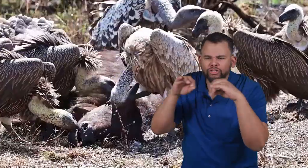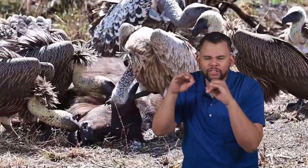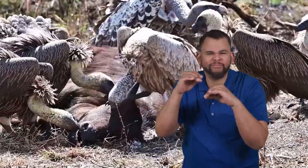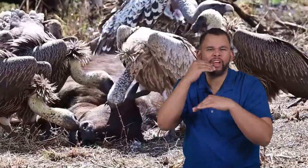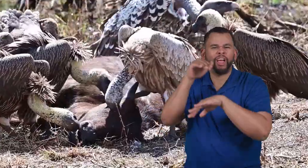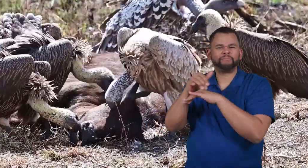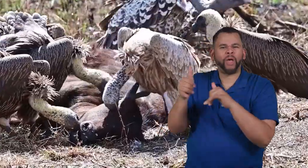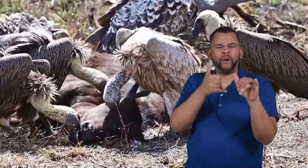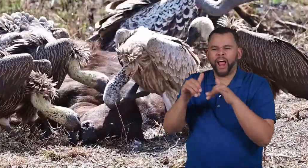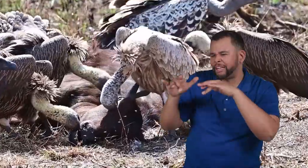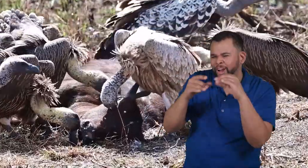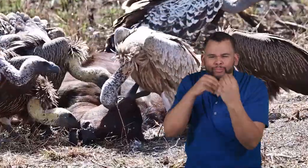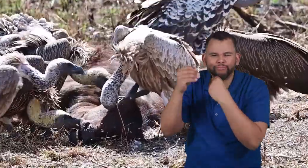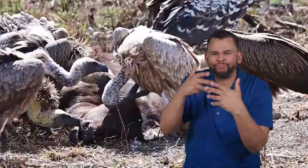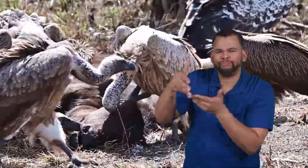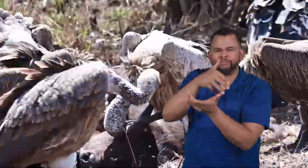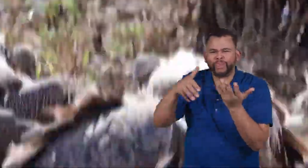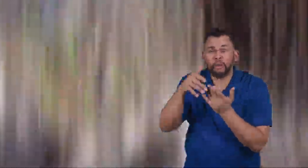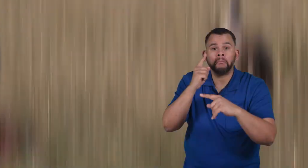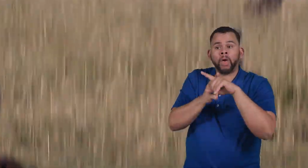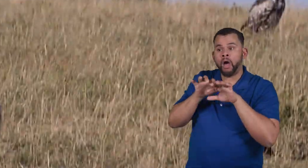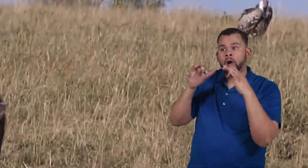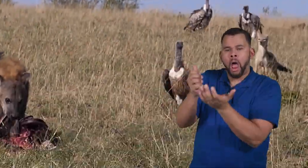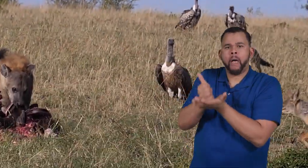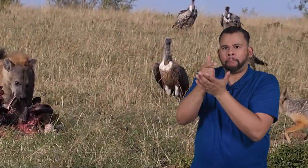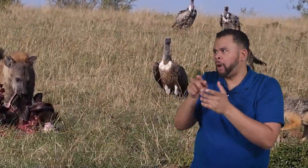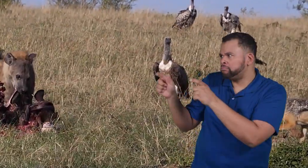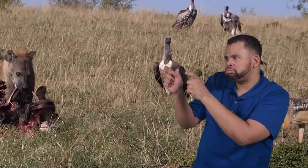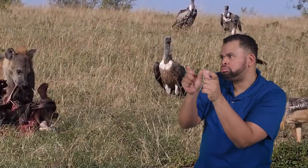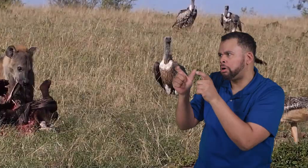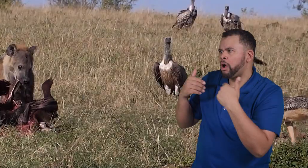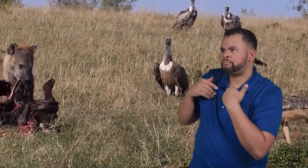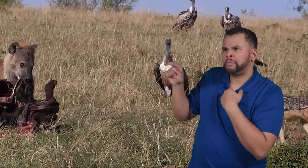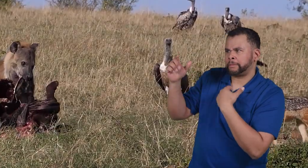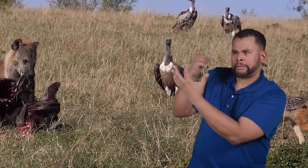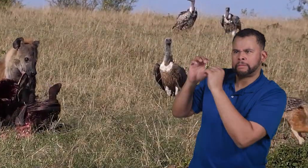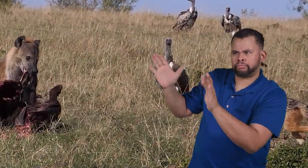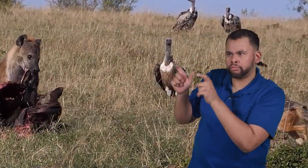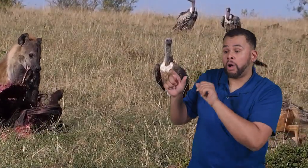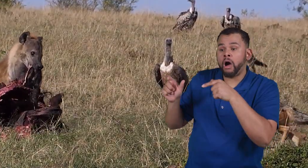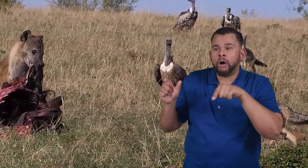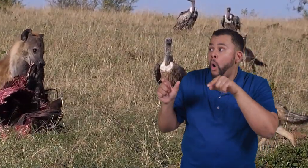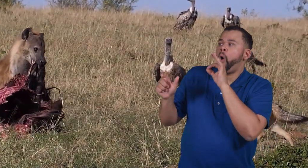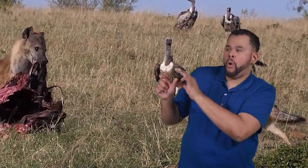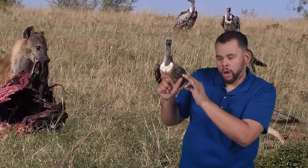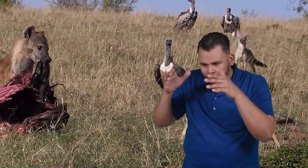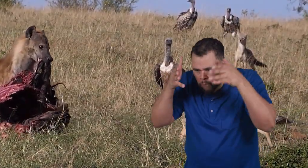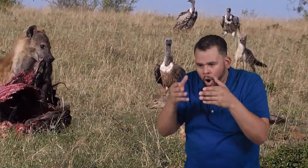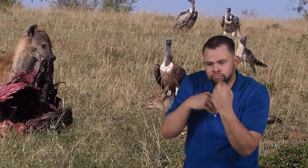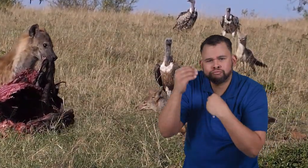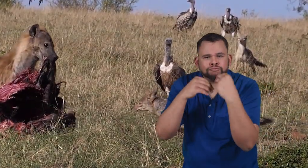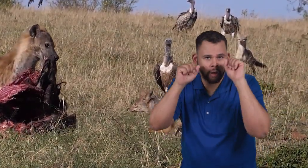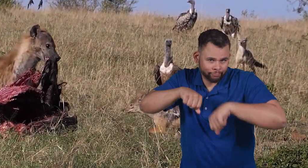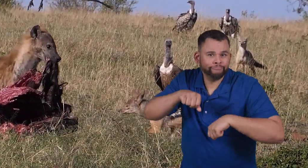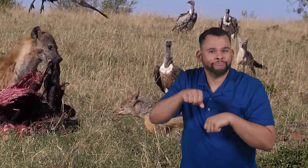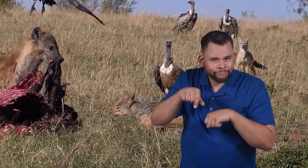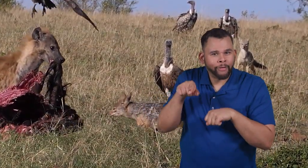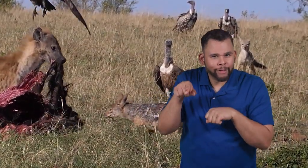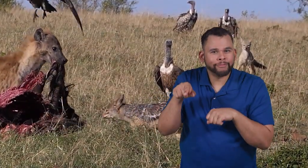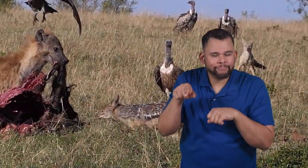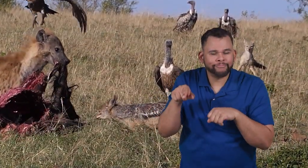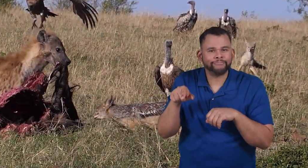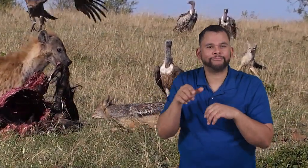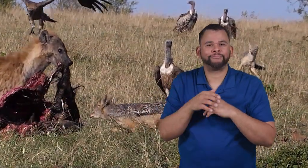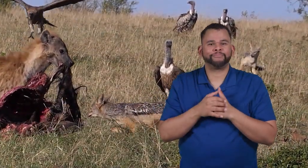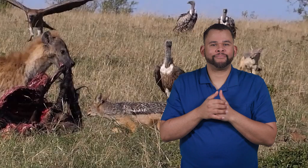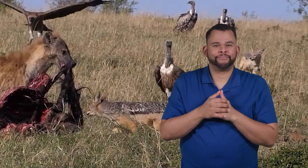It becomes somewhat of a dinner party. Being in a group also helps them watch out for danger while eating, ensuring they can enjoy their